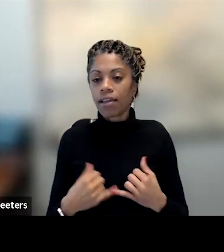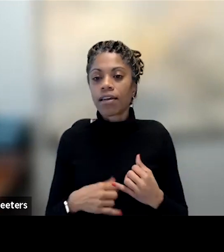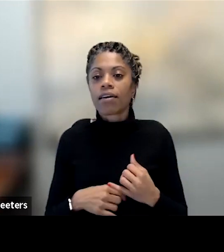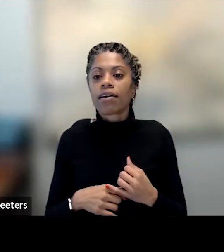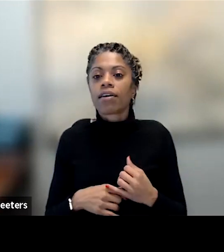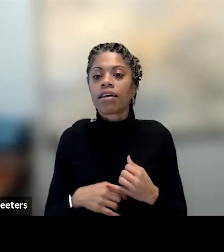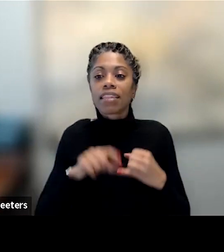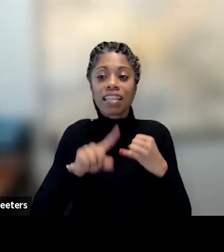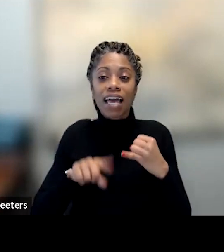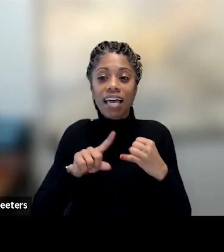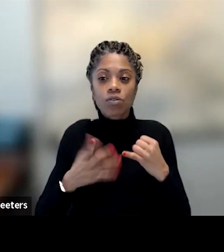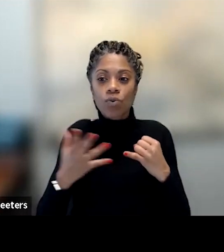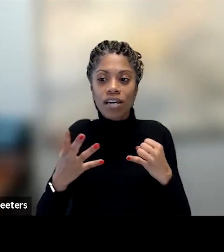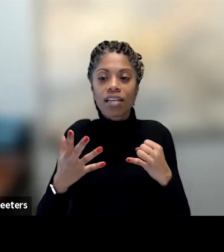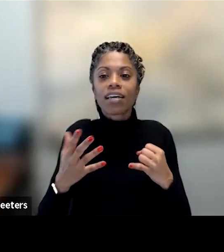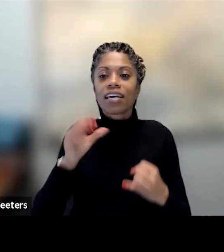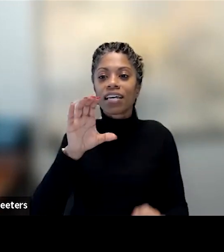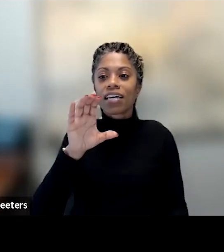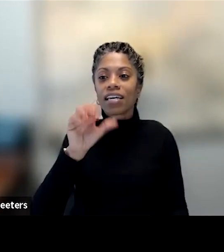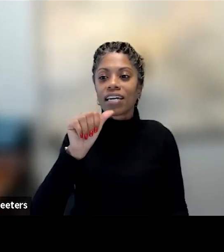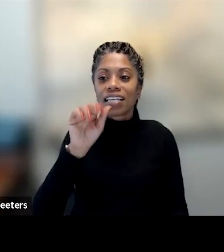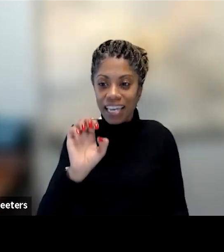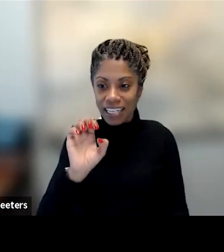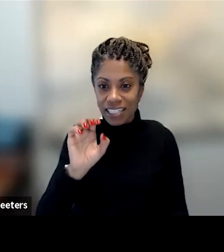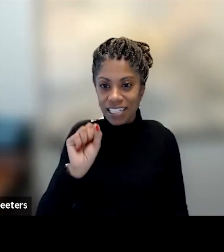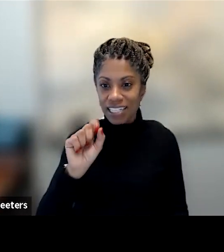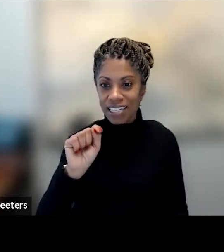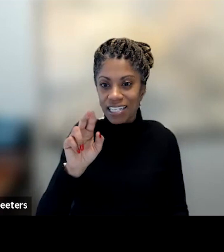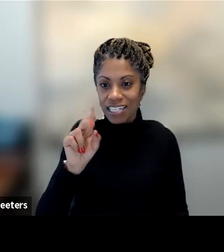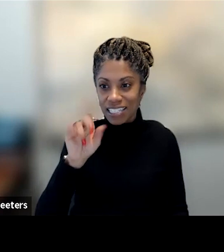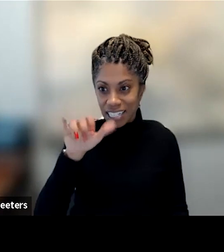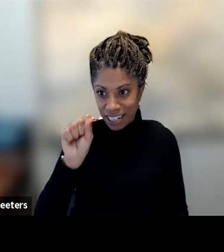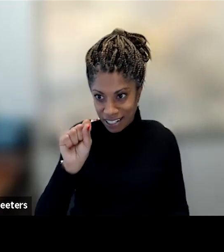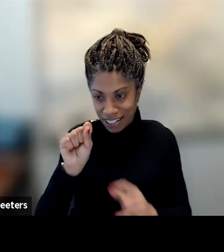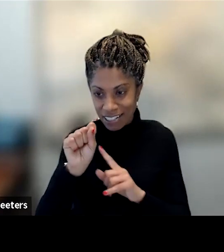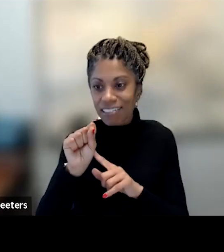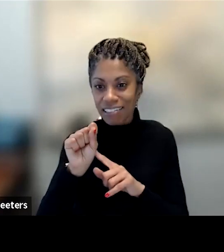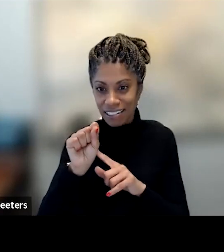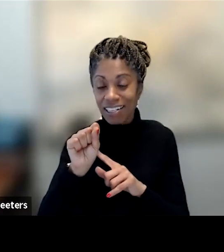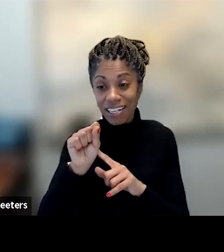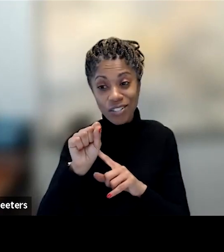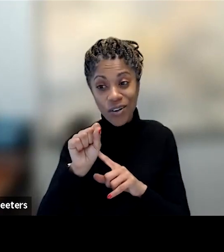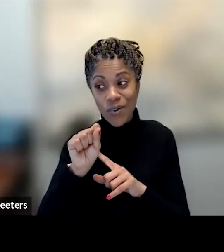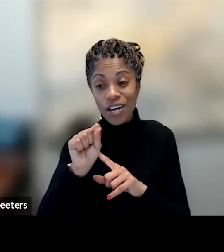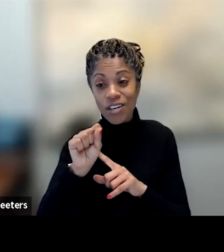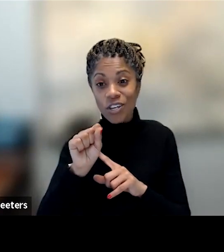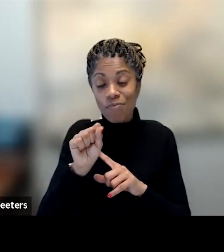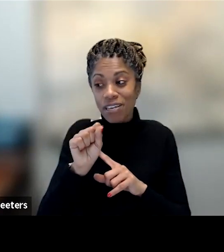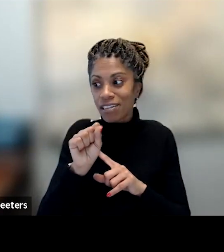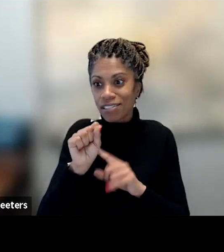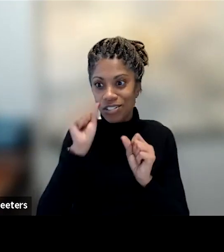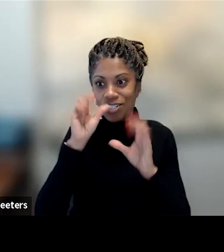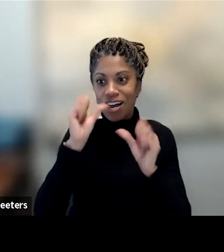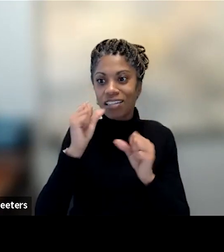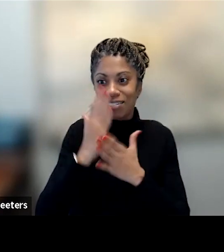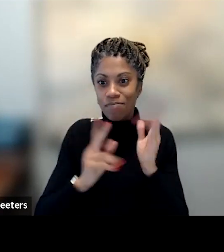is expanded of case studies. People have actually took the website and implemented it. And so you're going to hear from Kaniqua at Kresge later on,